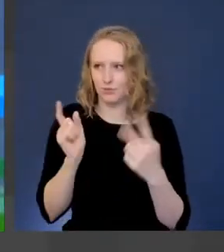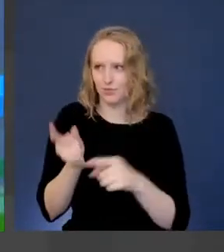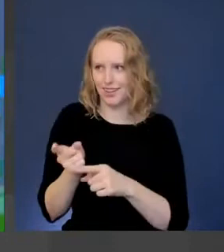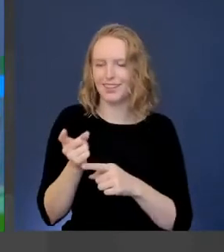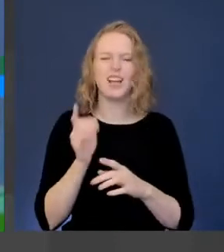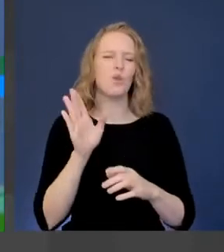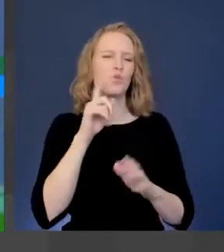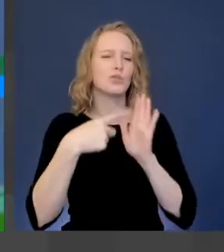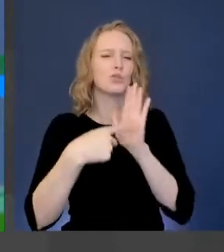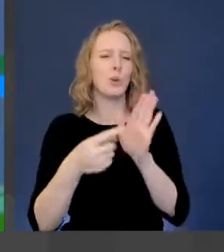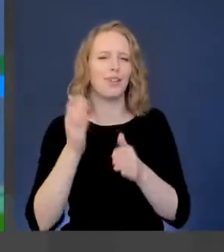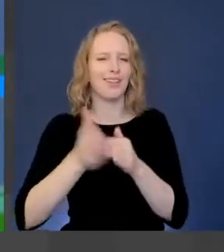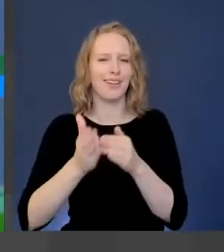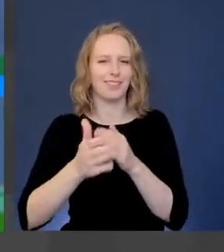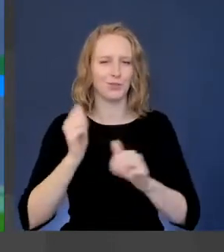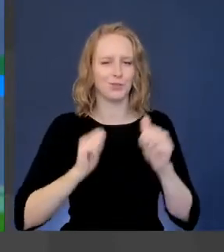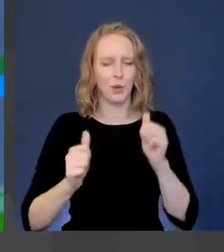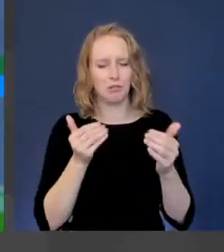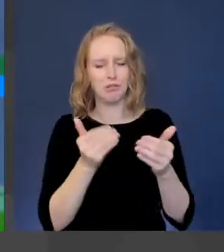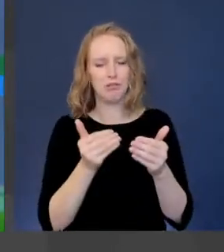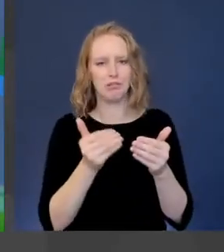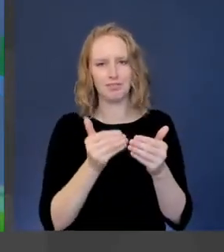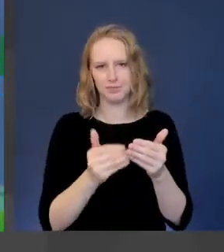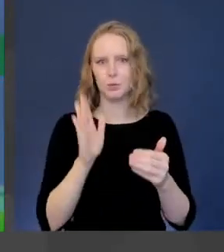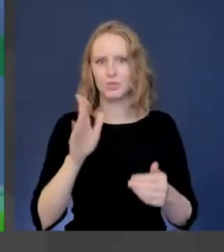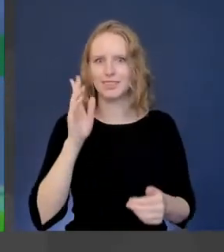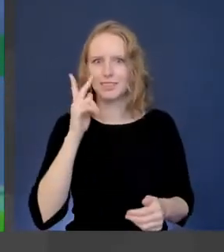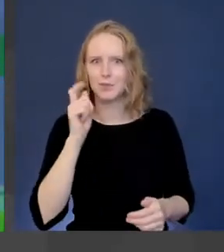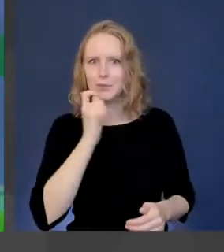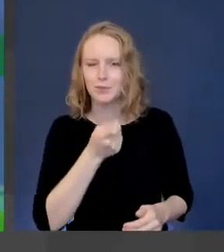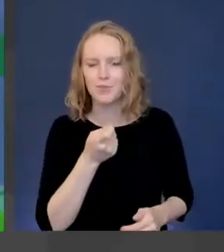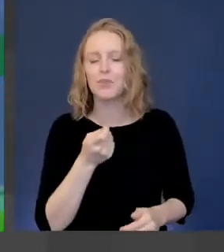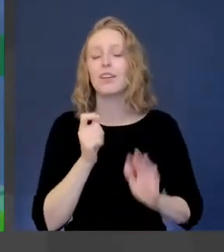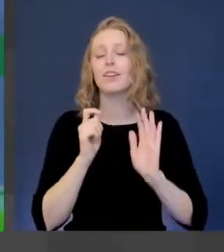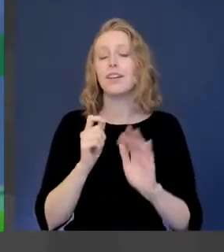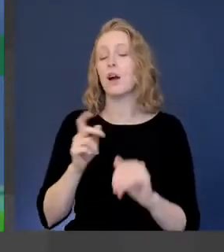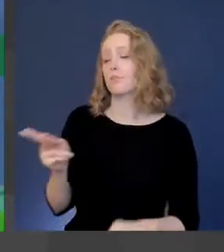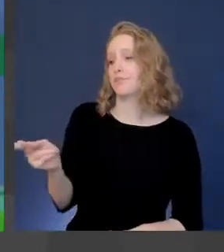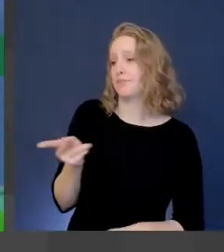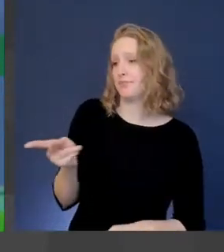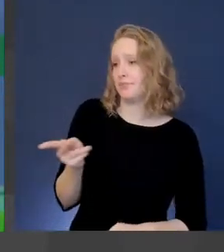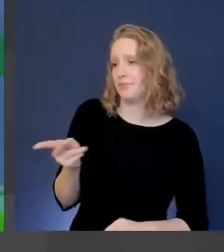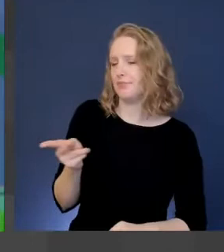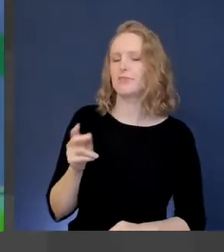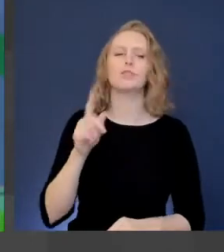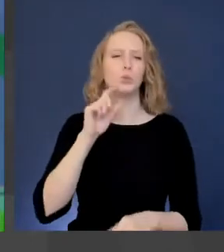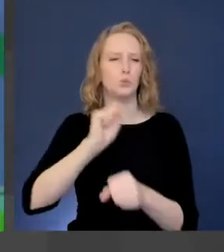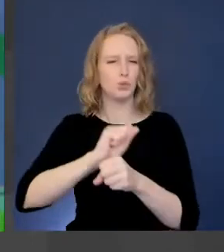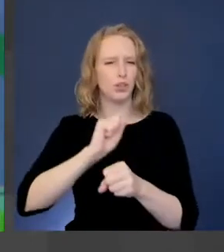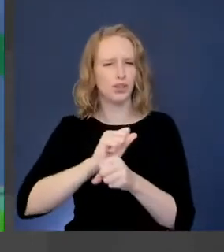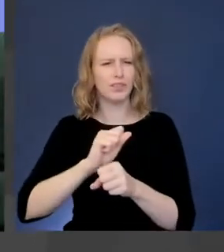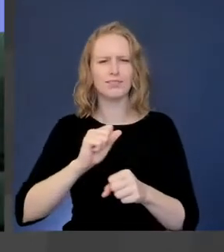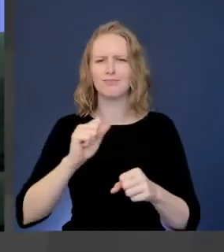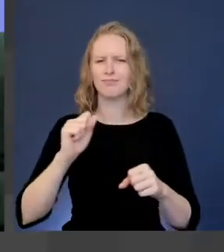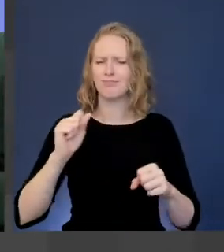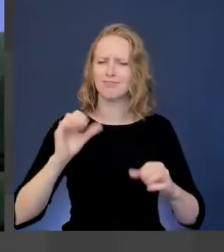from Brandon. Now, Henrik and Agnes, you two are working with an awesome team of developers. And this